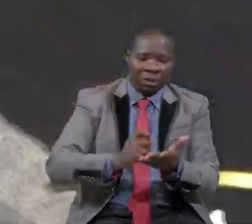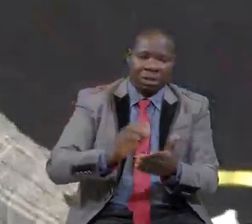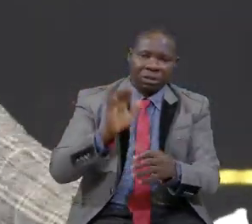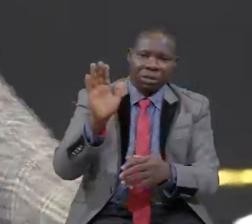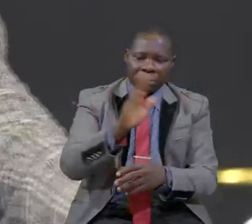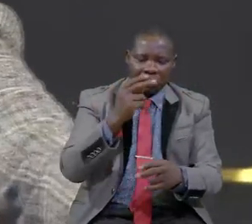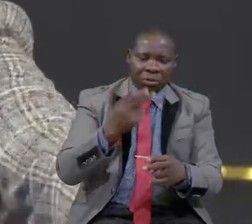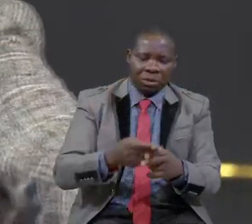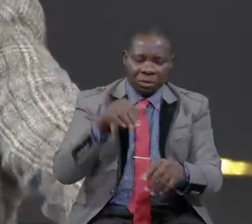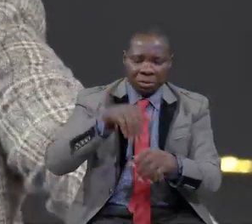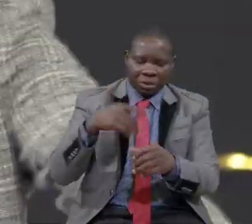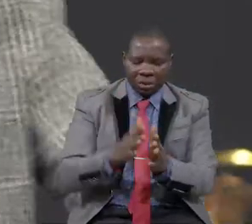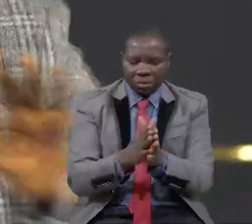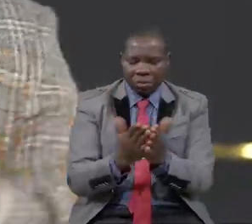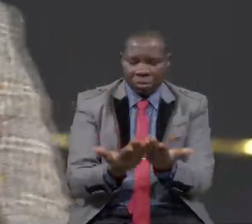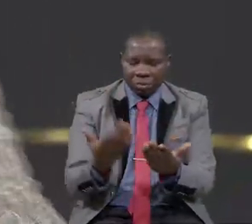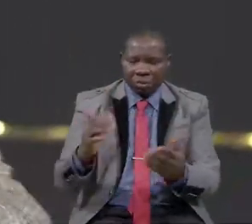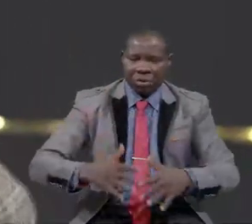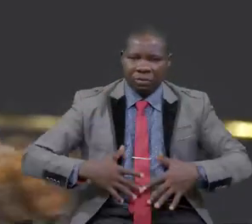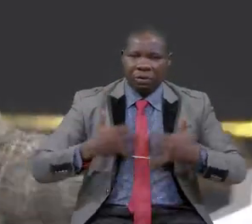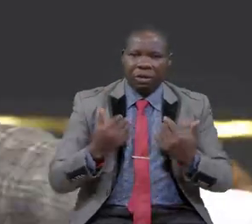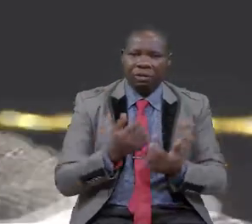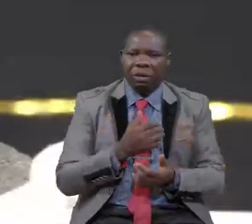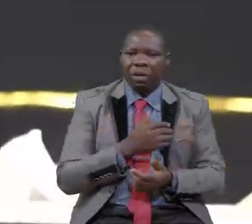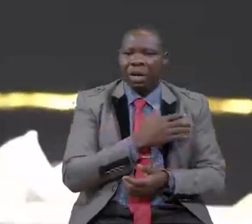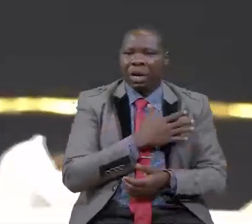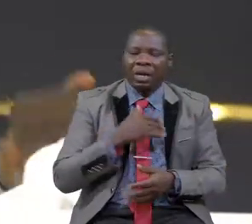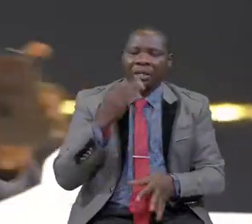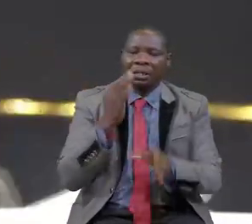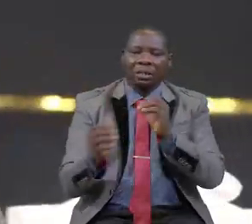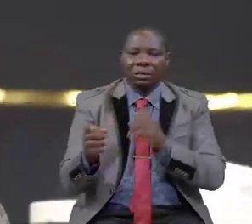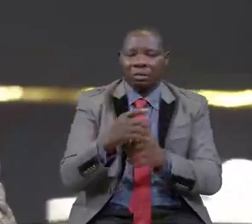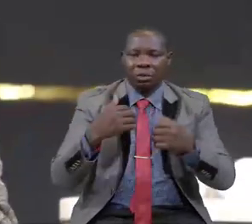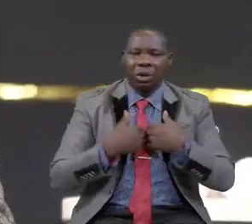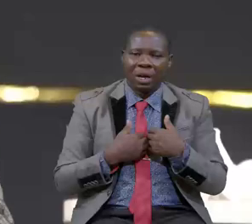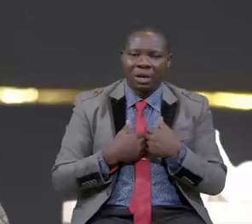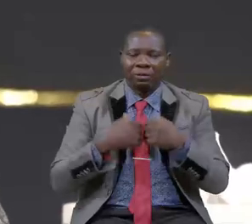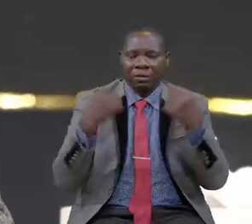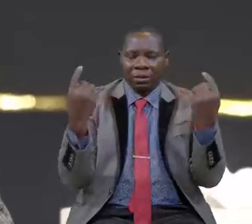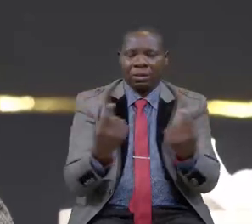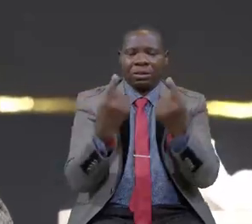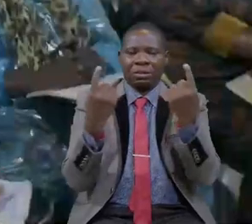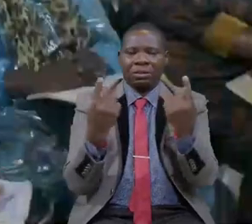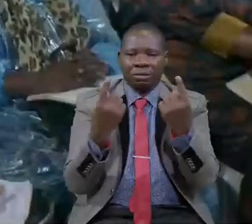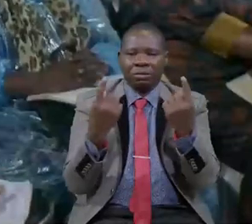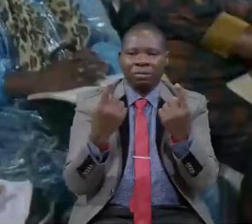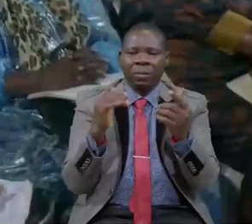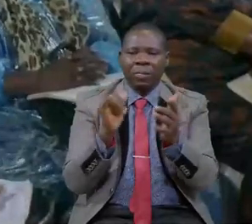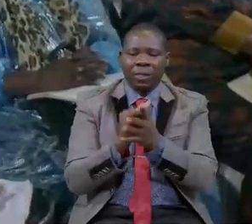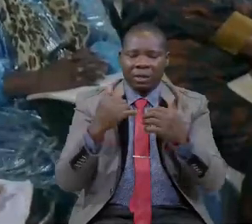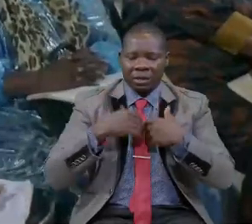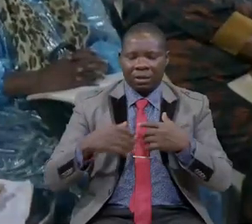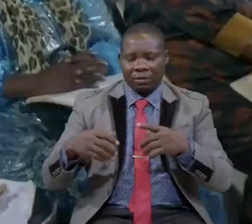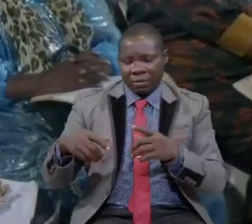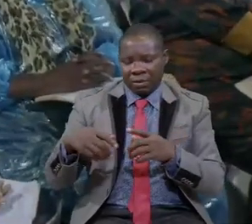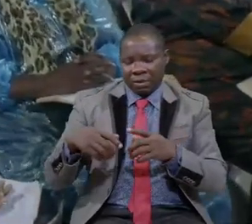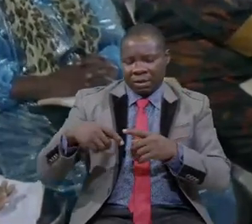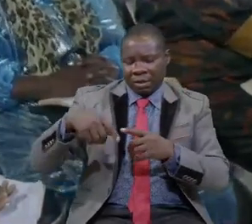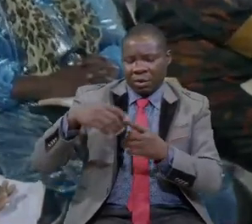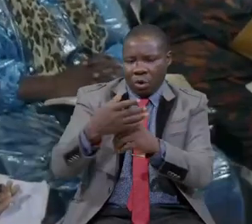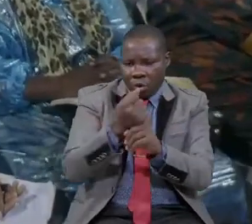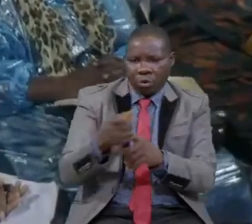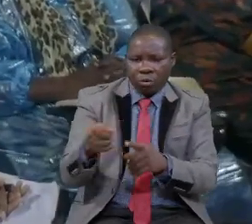book of life. And if you have sin that has tied you down tonight, the